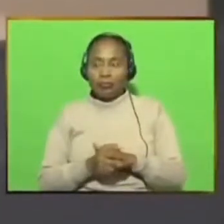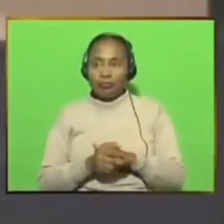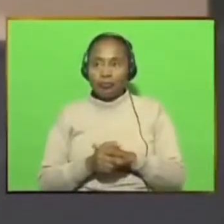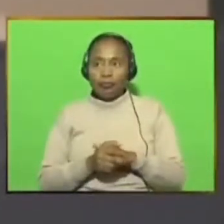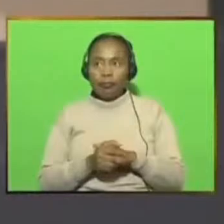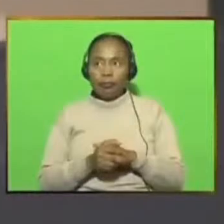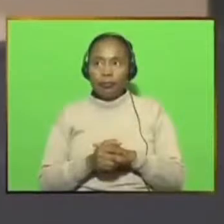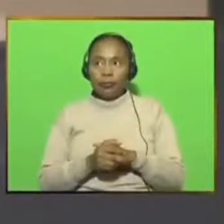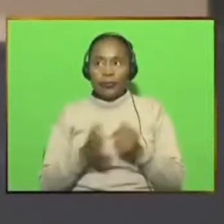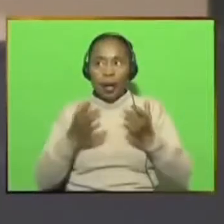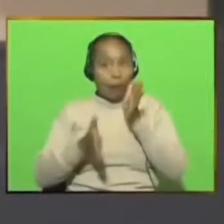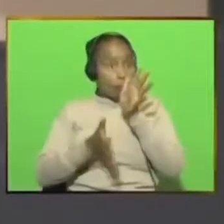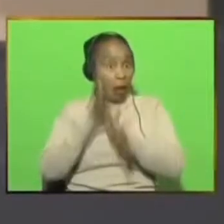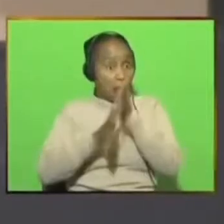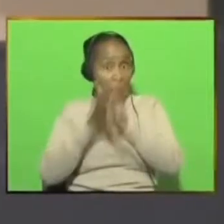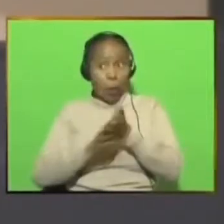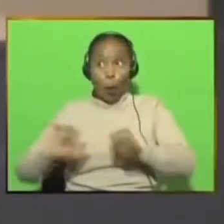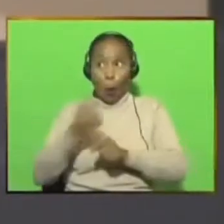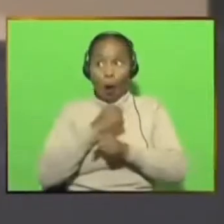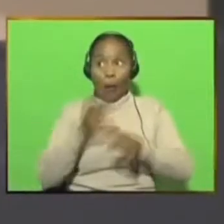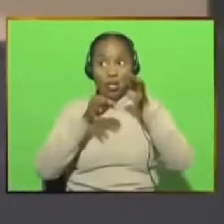Yes. Justice,